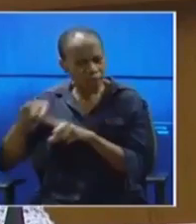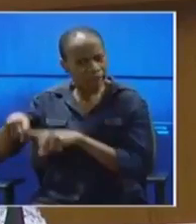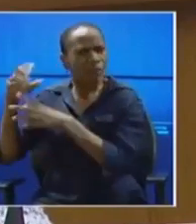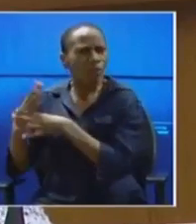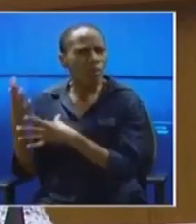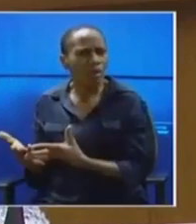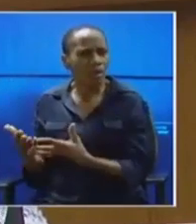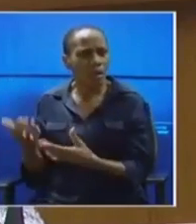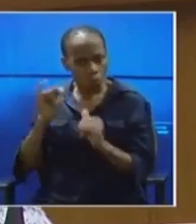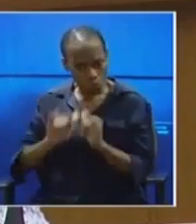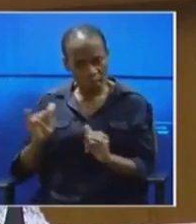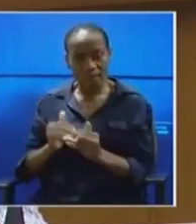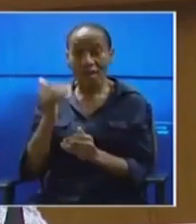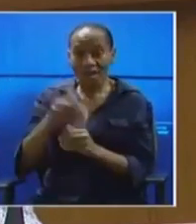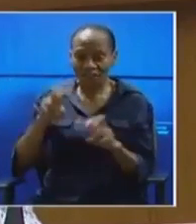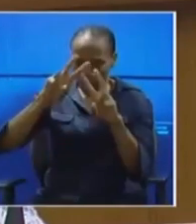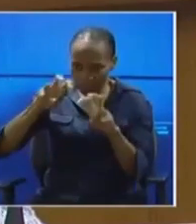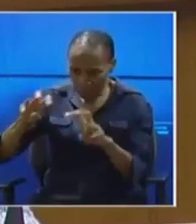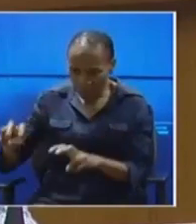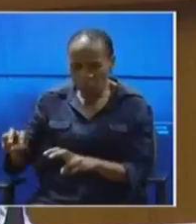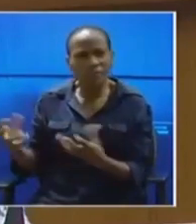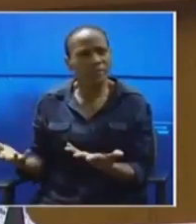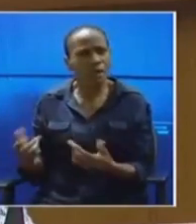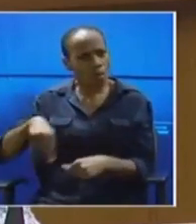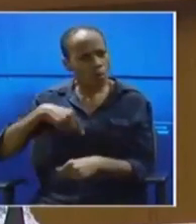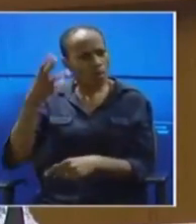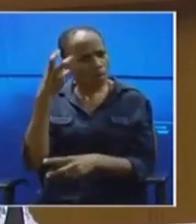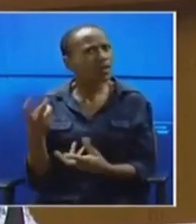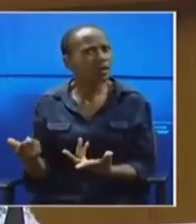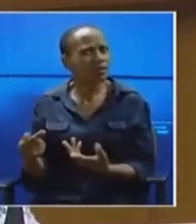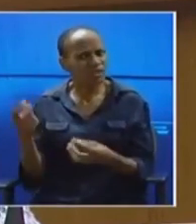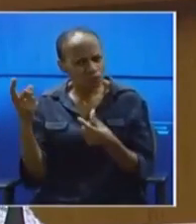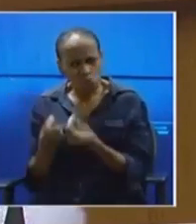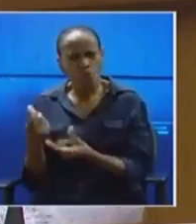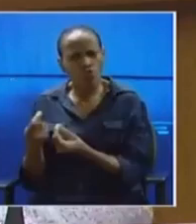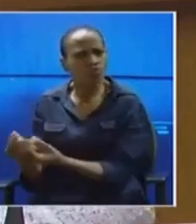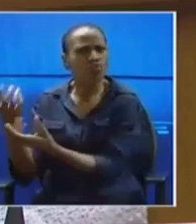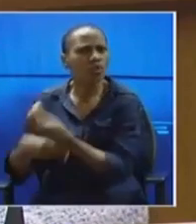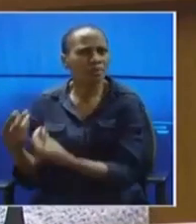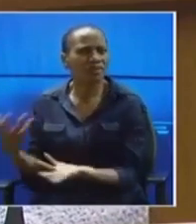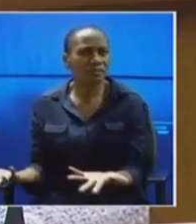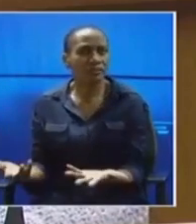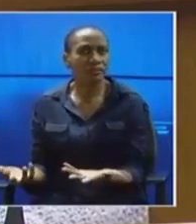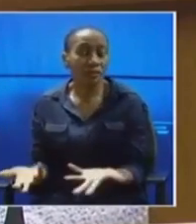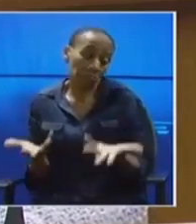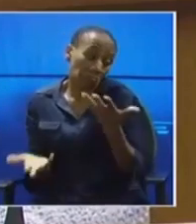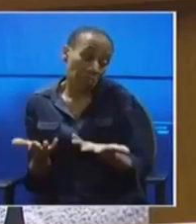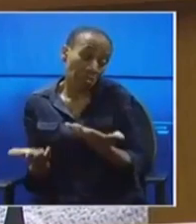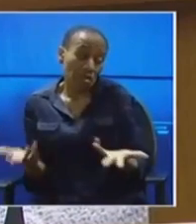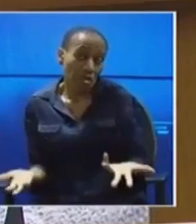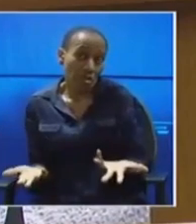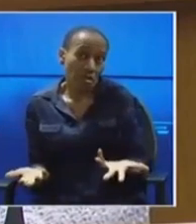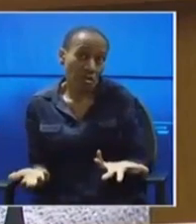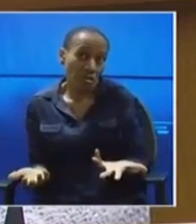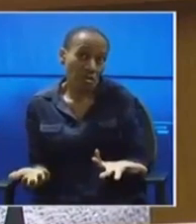an investigation and disciplinary inquiry, given the gravity of the allegations against you? Is it because, as it always